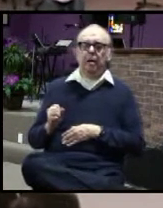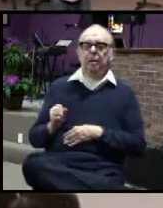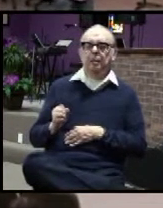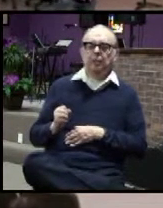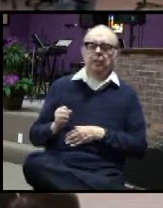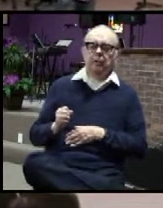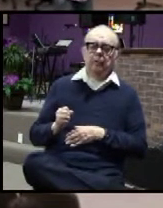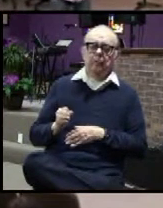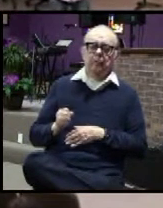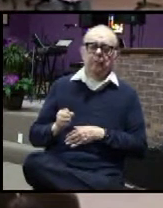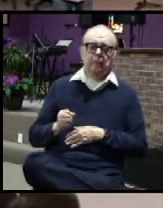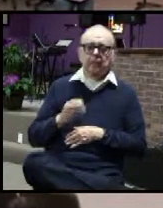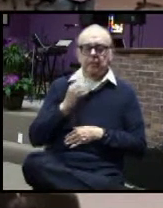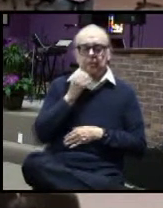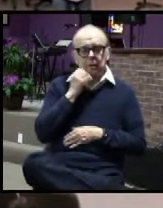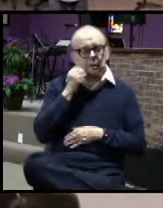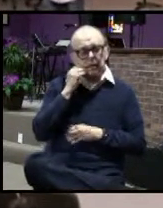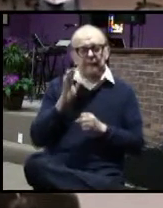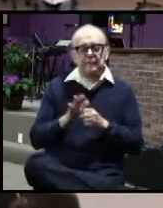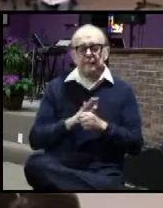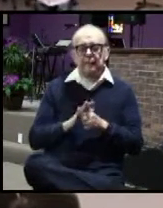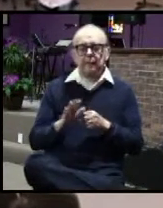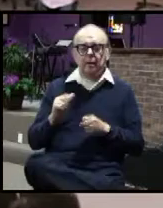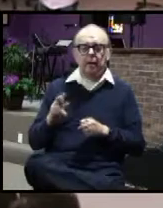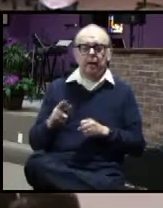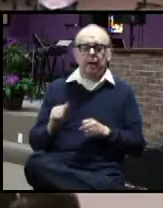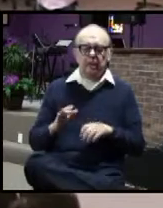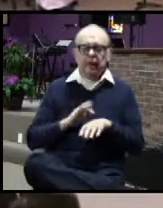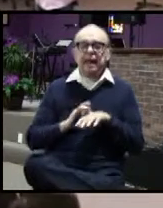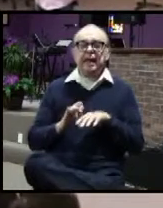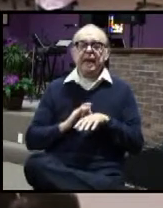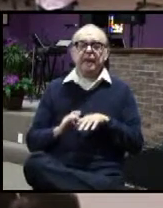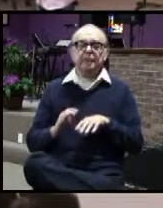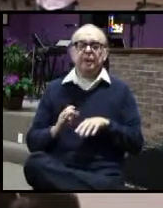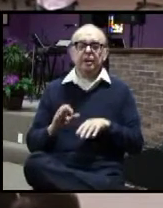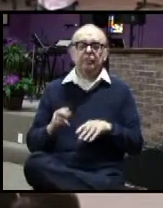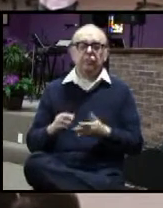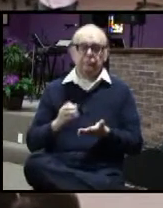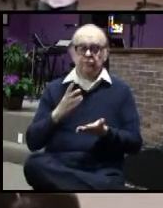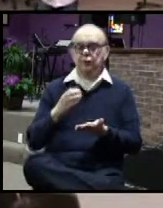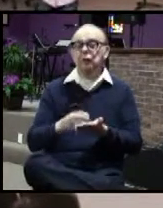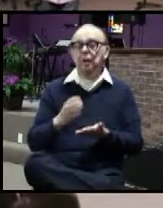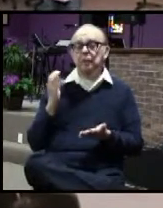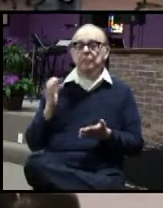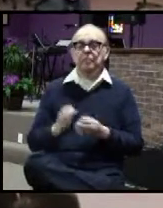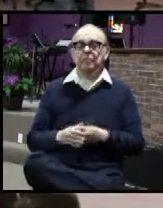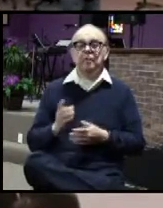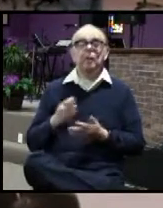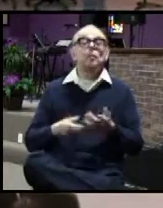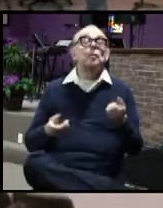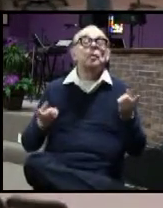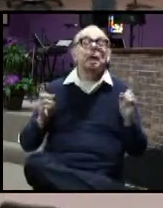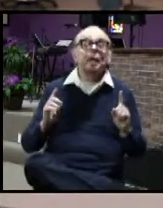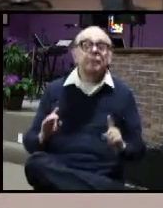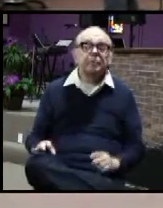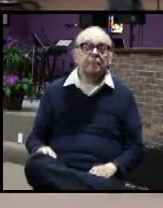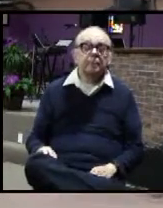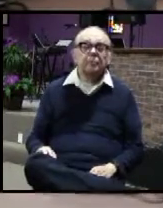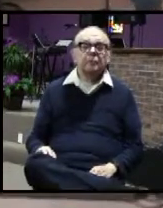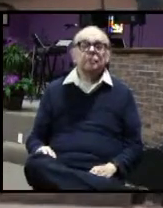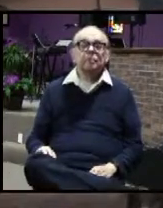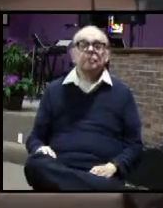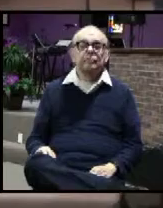And our house is filled with jars, empty jars. You know what happened?